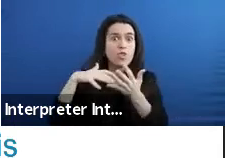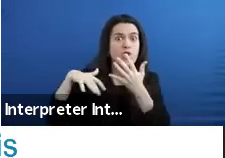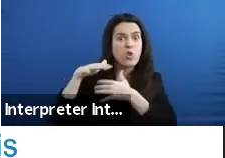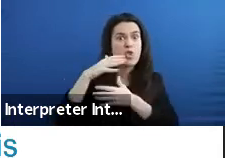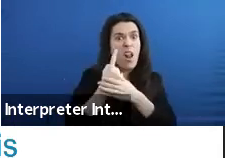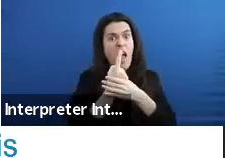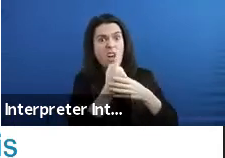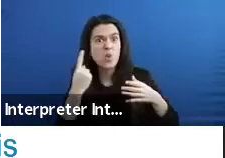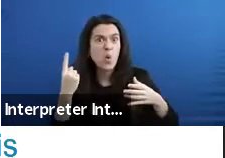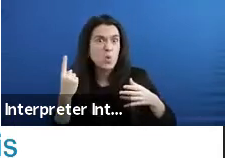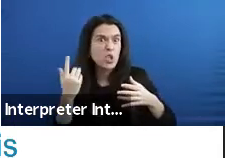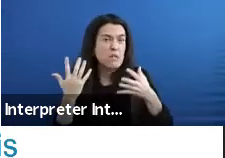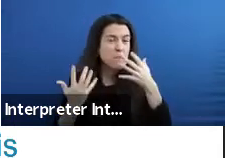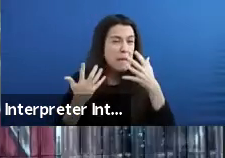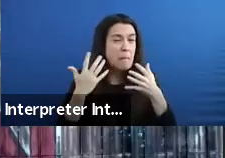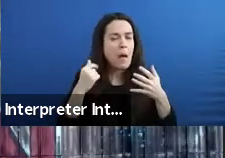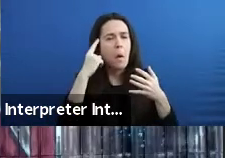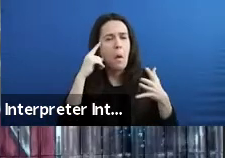from some parts of the audience.